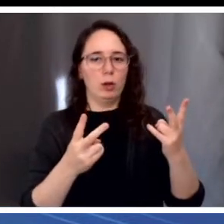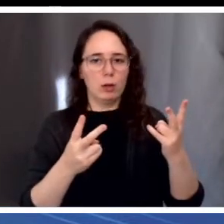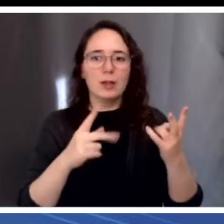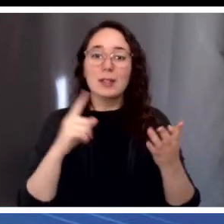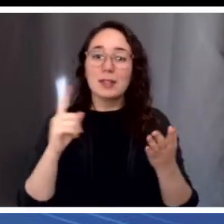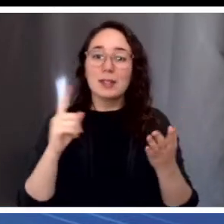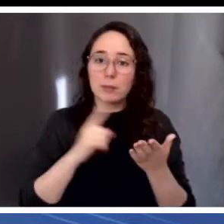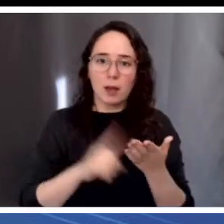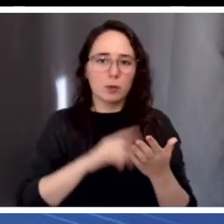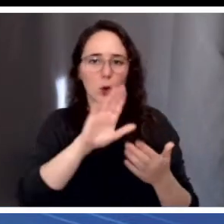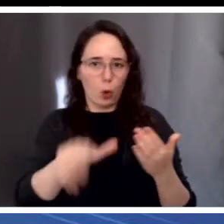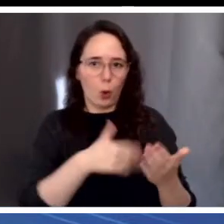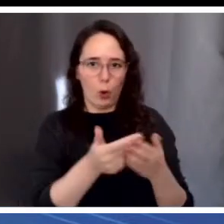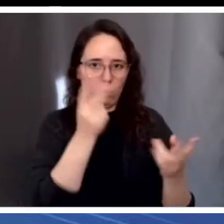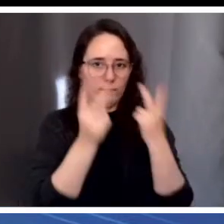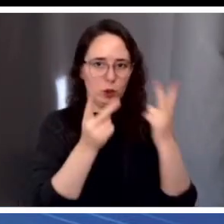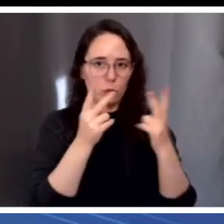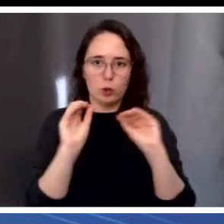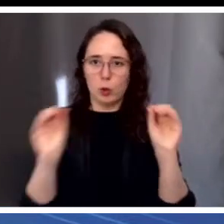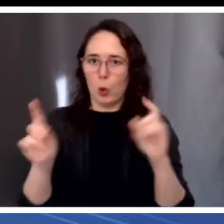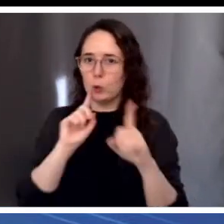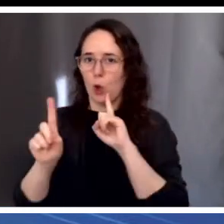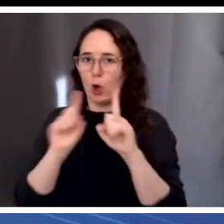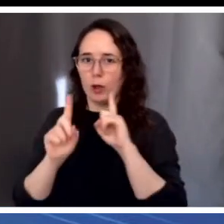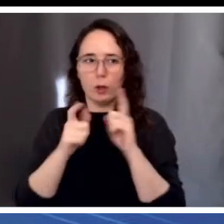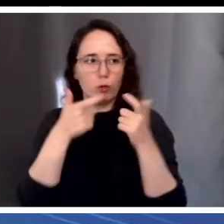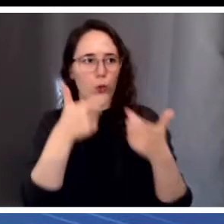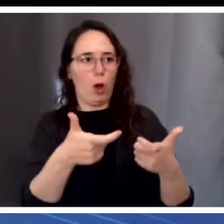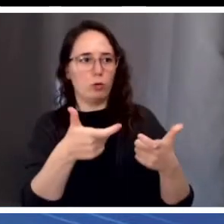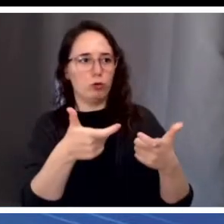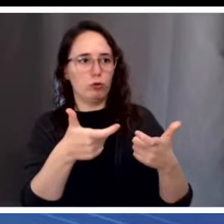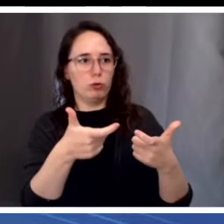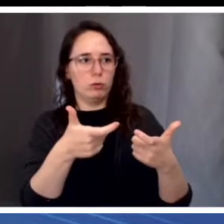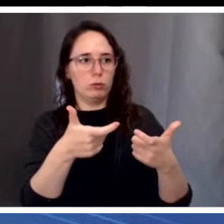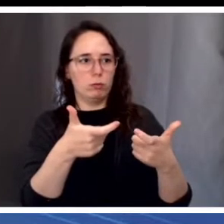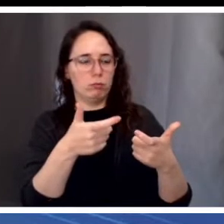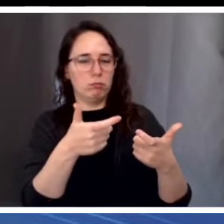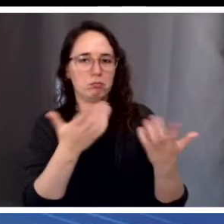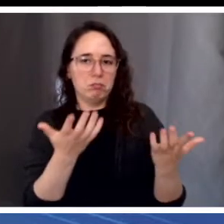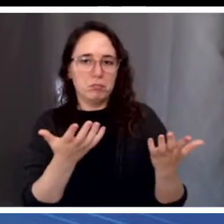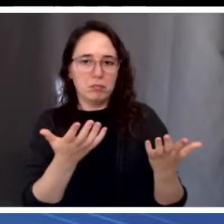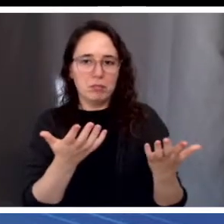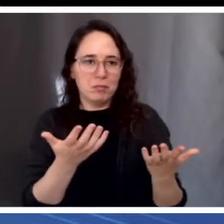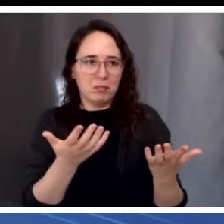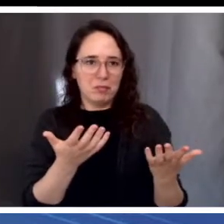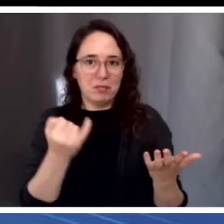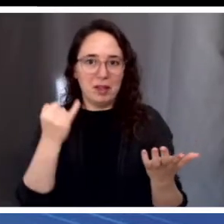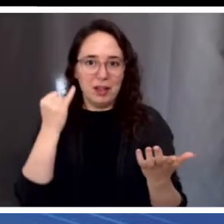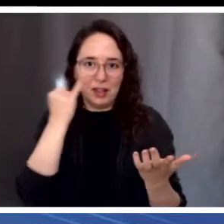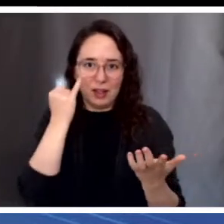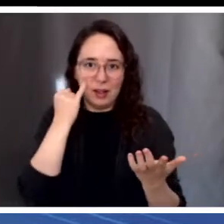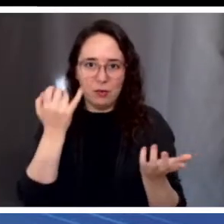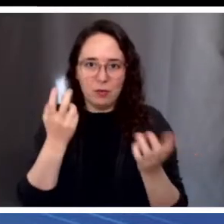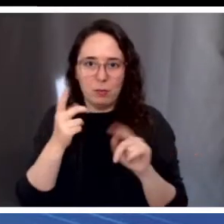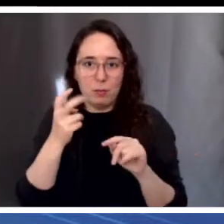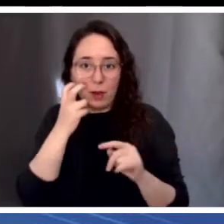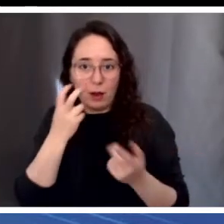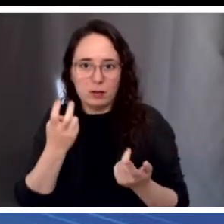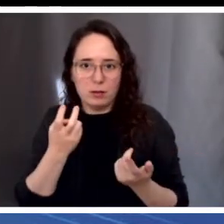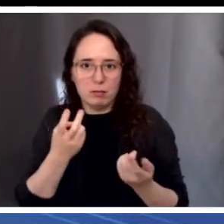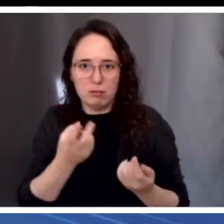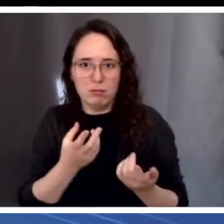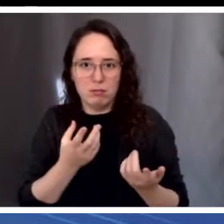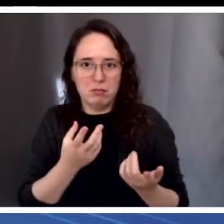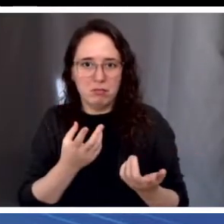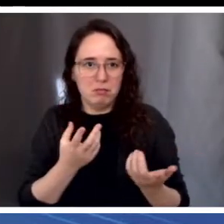moments. And if you're blind or low vision, you, you need this audio descriptive track to, to know what's happening on the screen. So you can imagine,